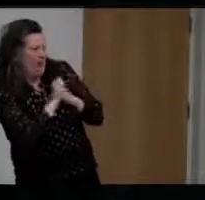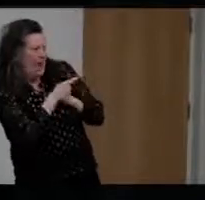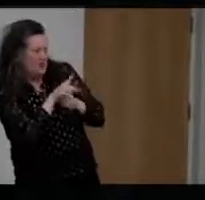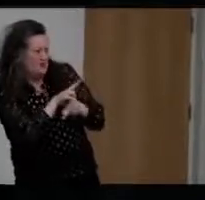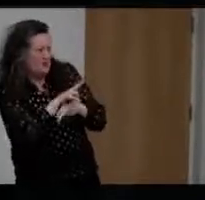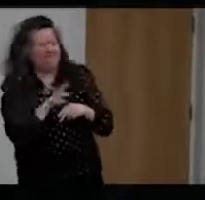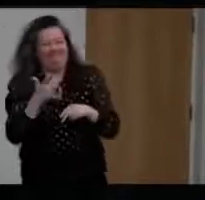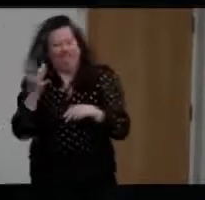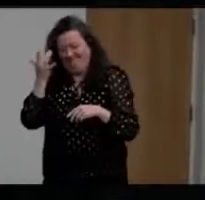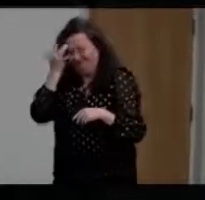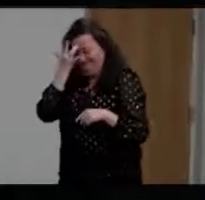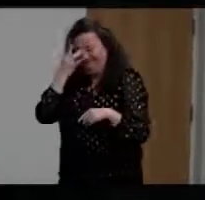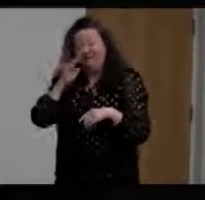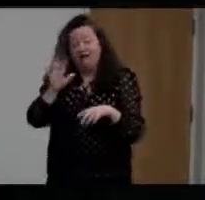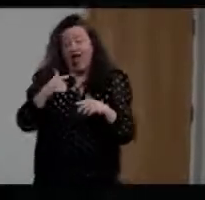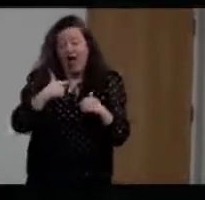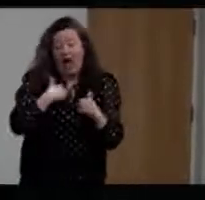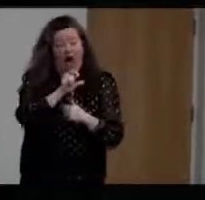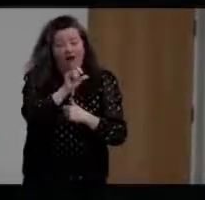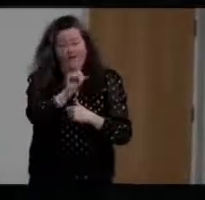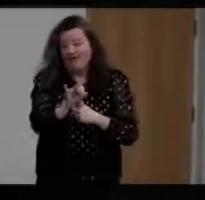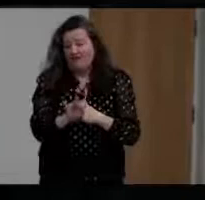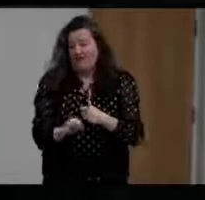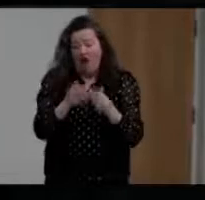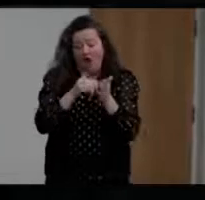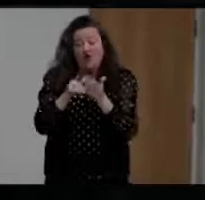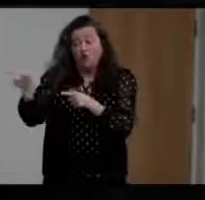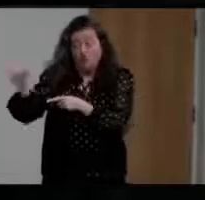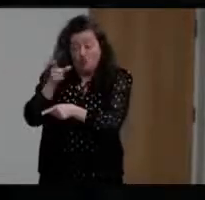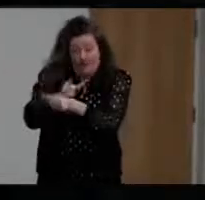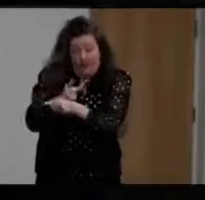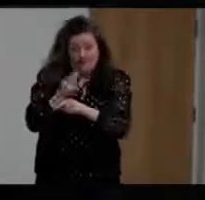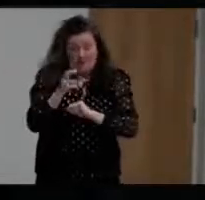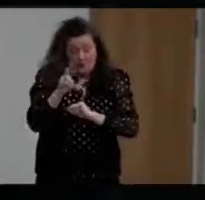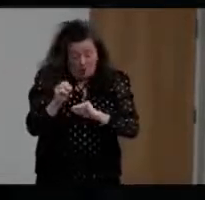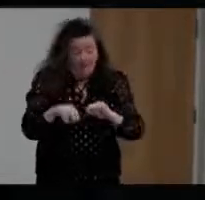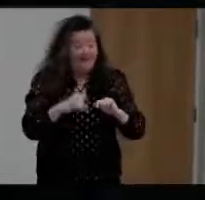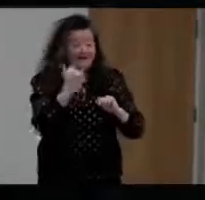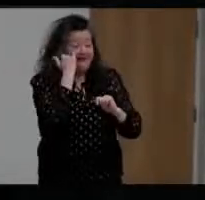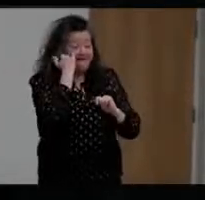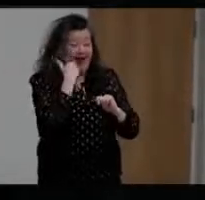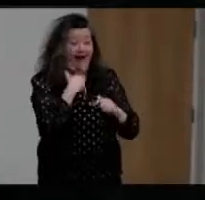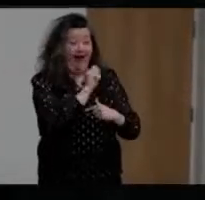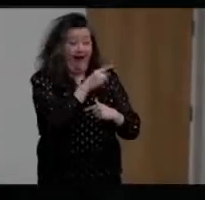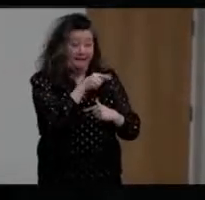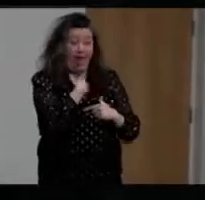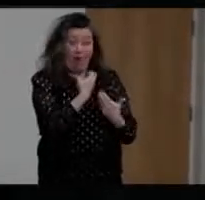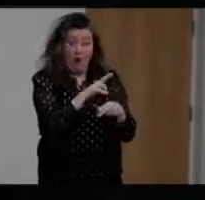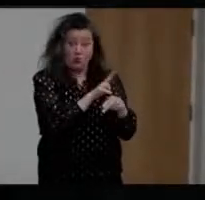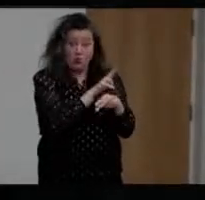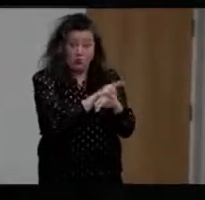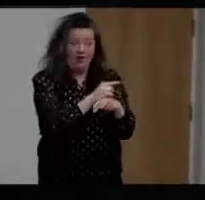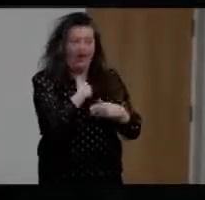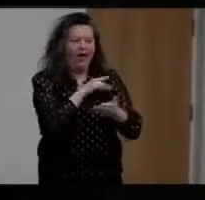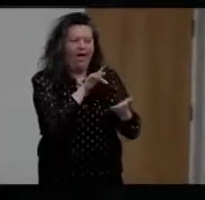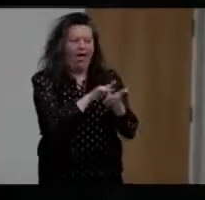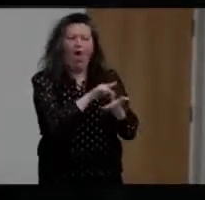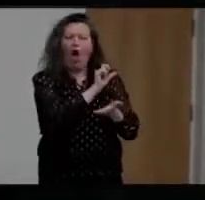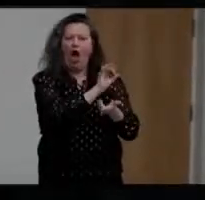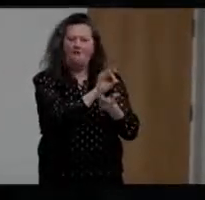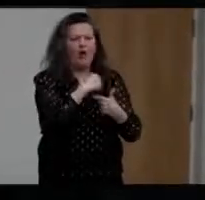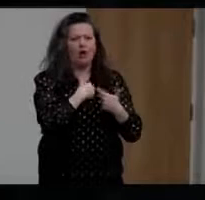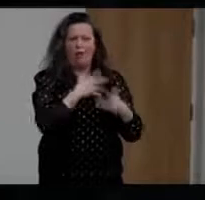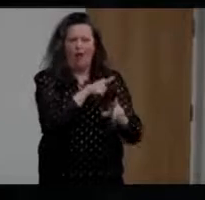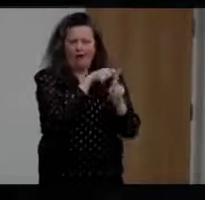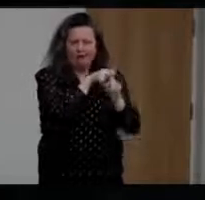it impacts functionality, which it does for lots of things. I think my last, what I would say is kind of guilty pleasure